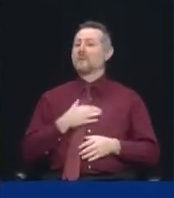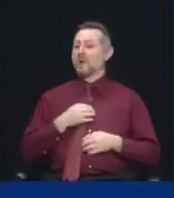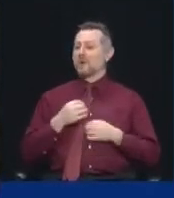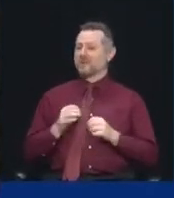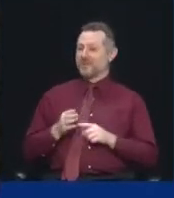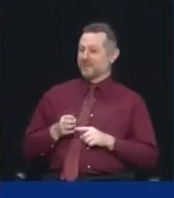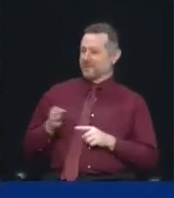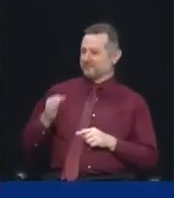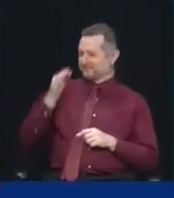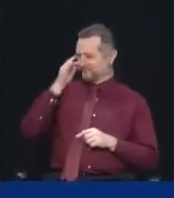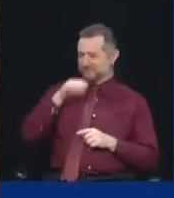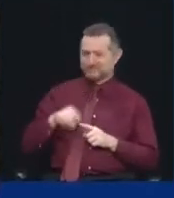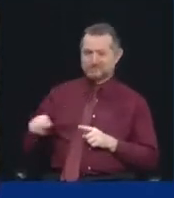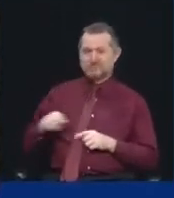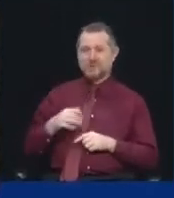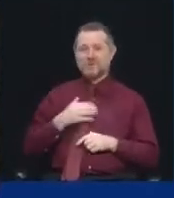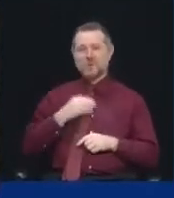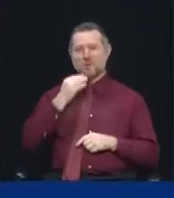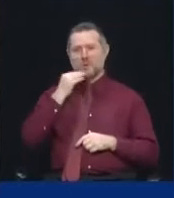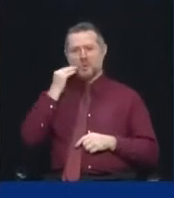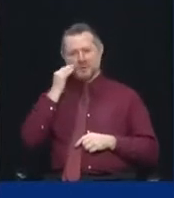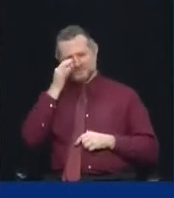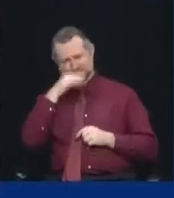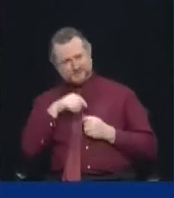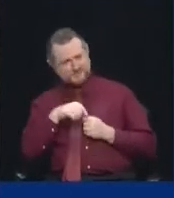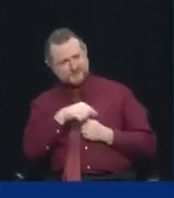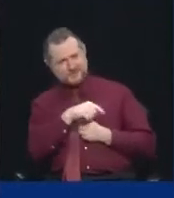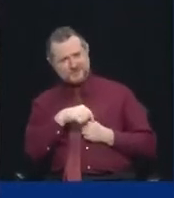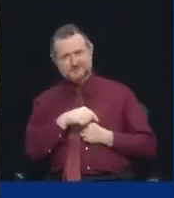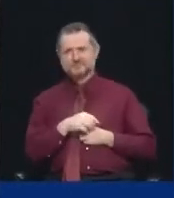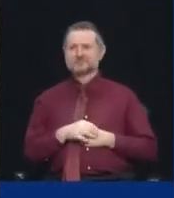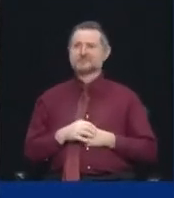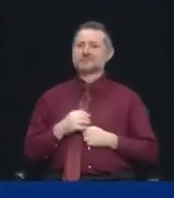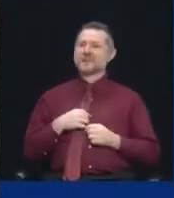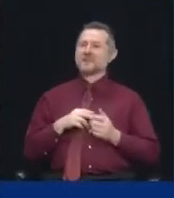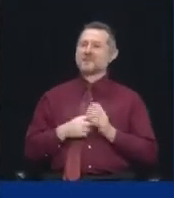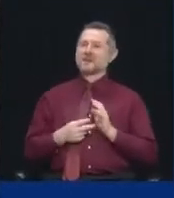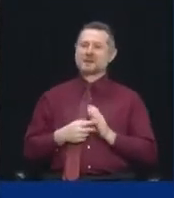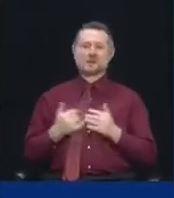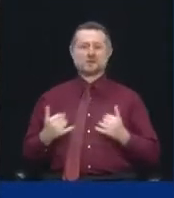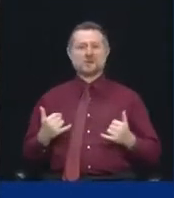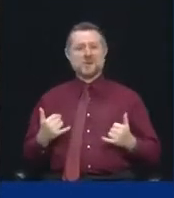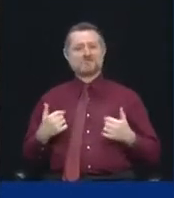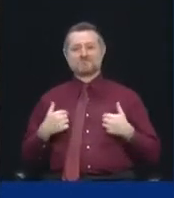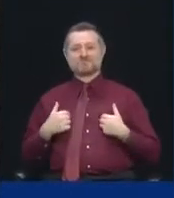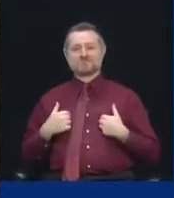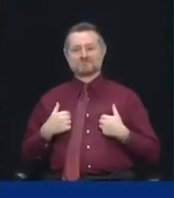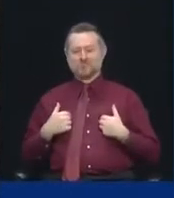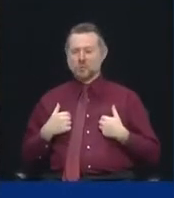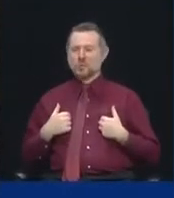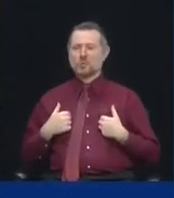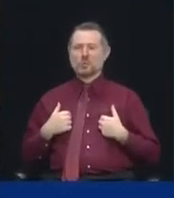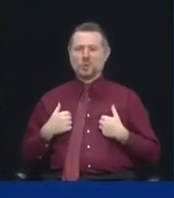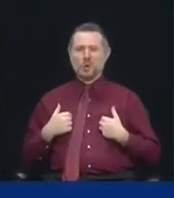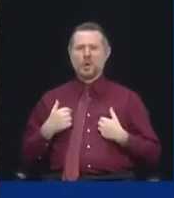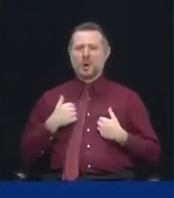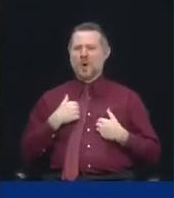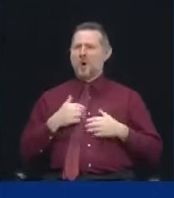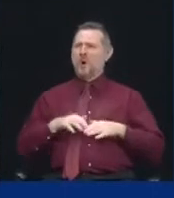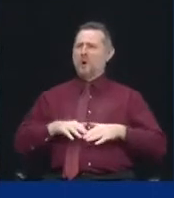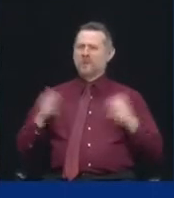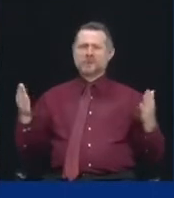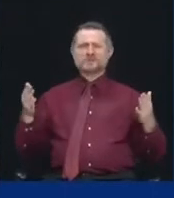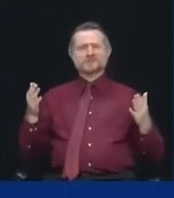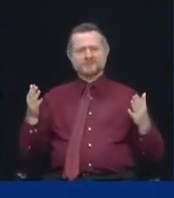my home, to say that right now we are opening